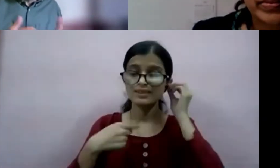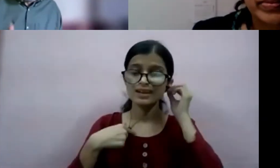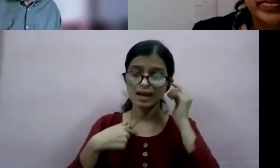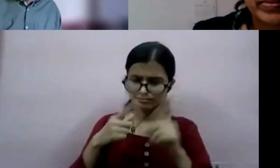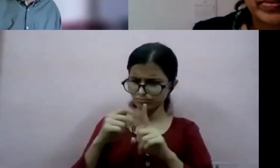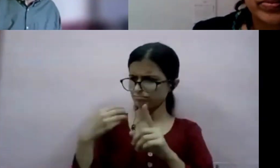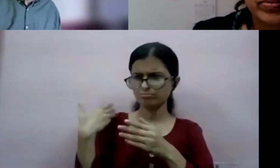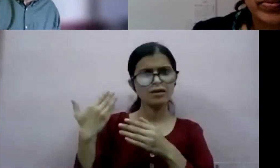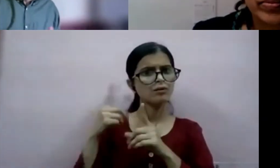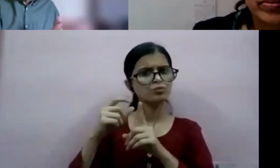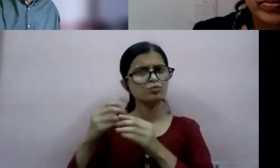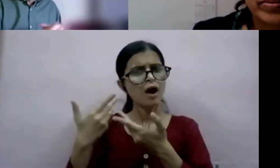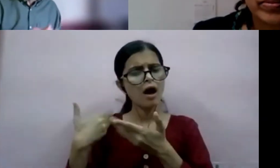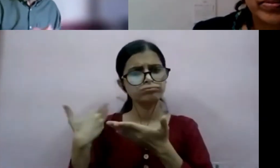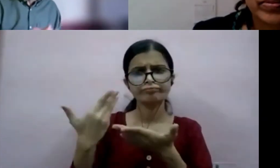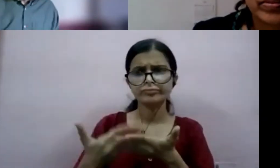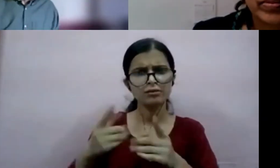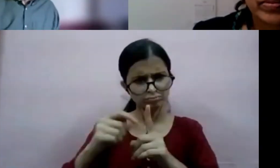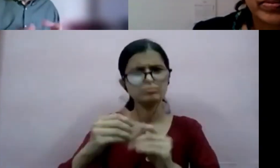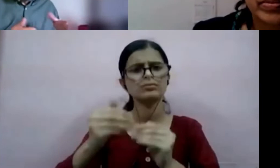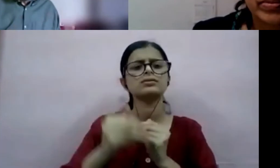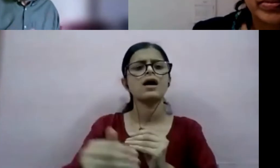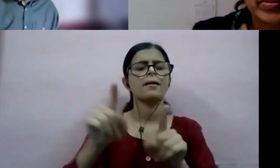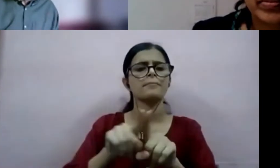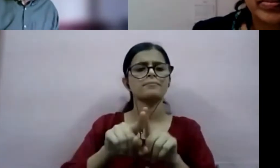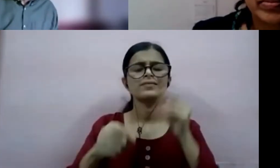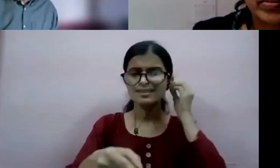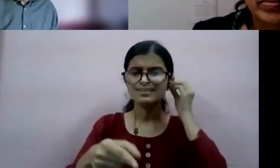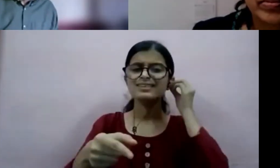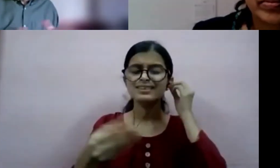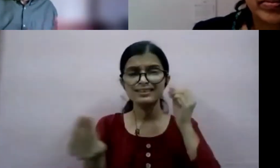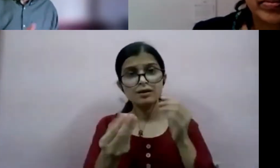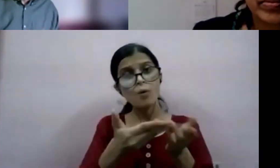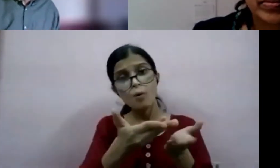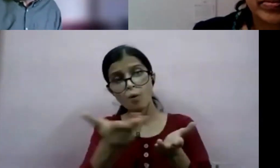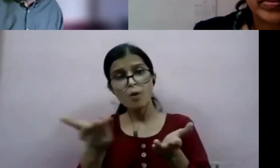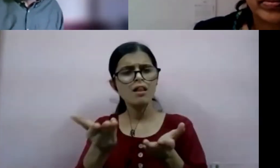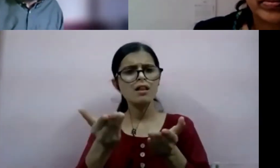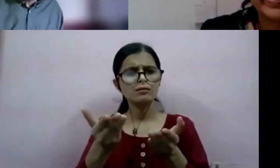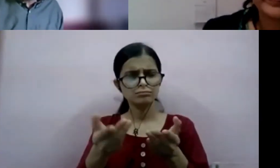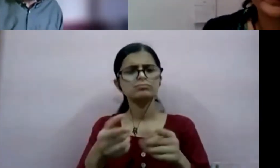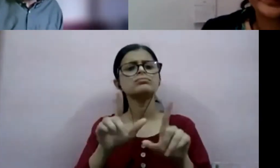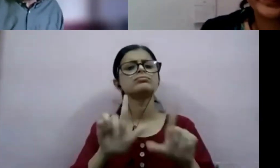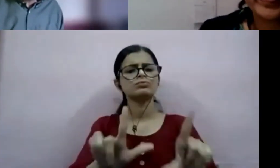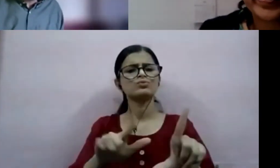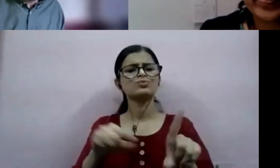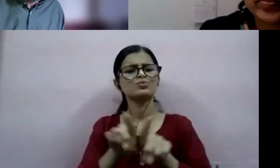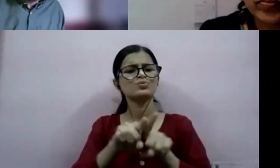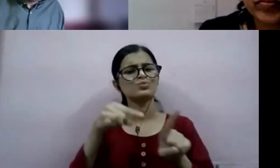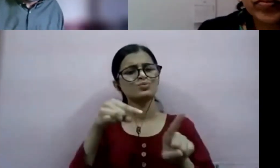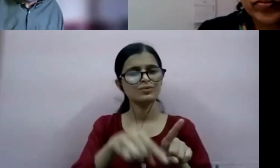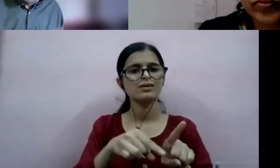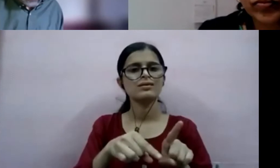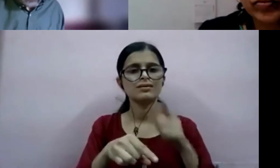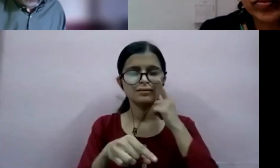think. I have based it on, these are emergent themes. These have come through. So I think it's a very difficult balance